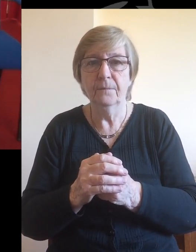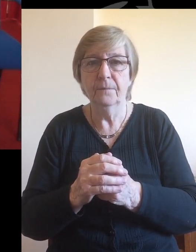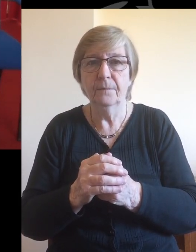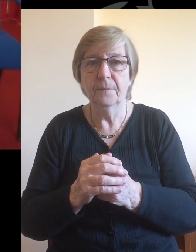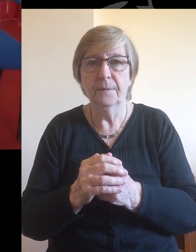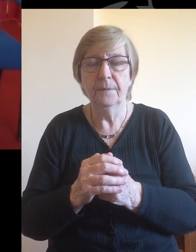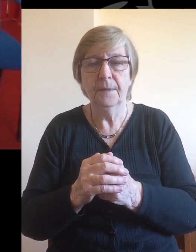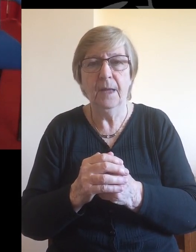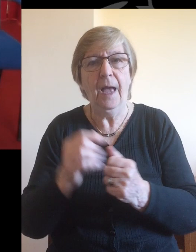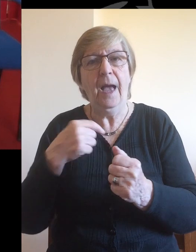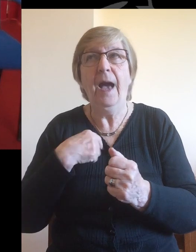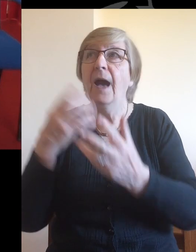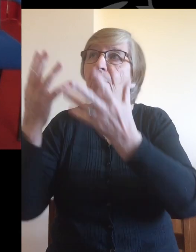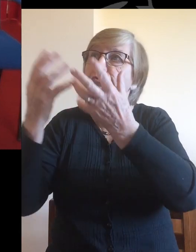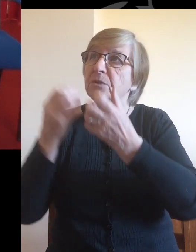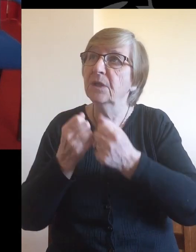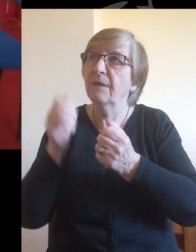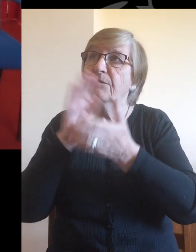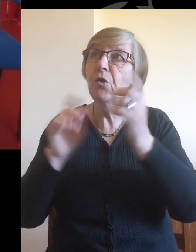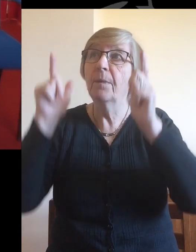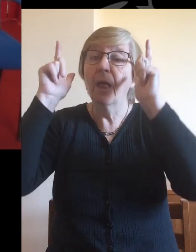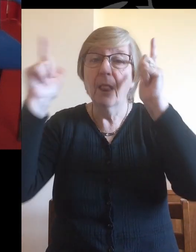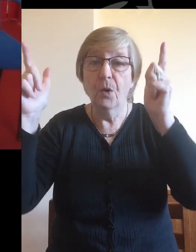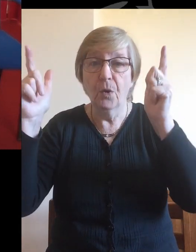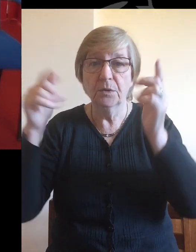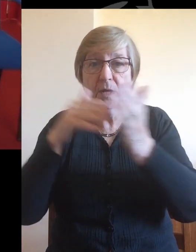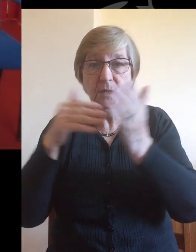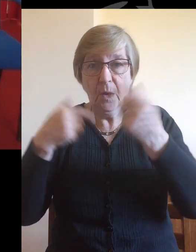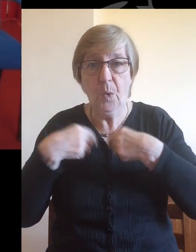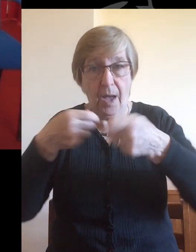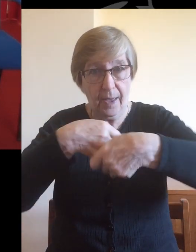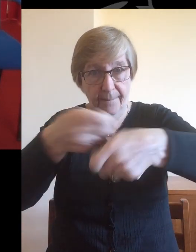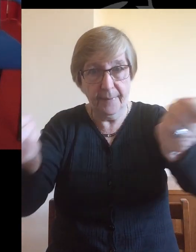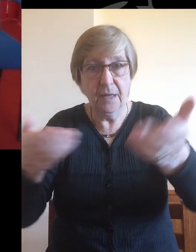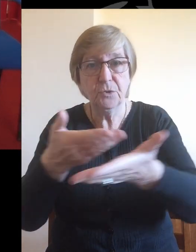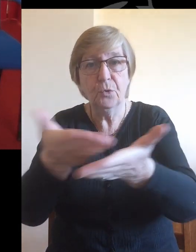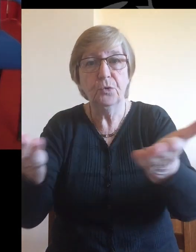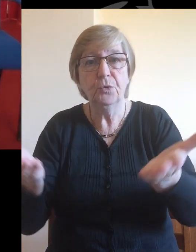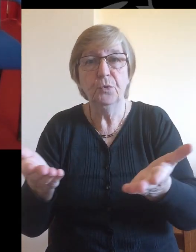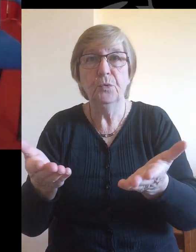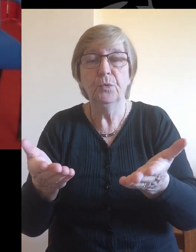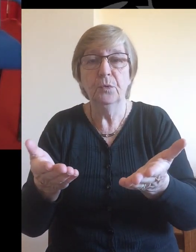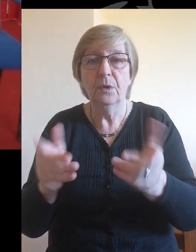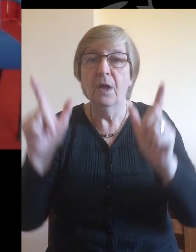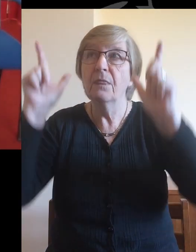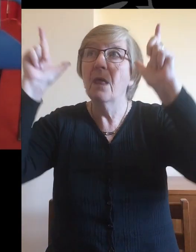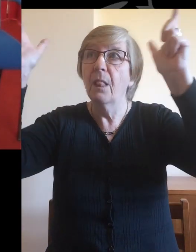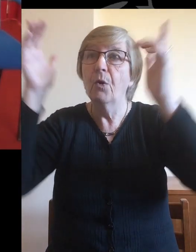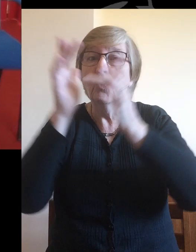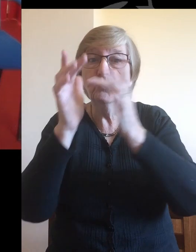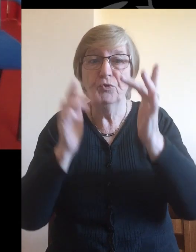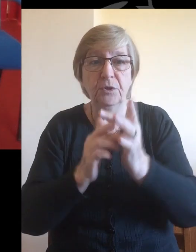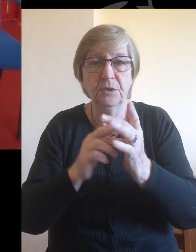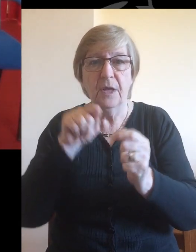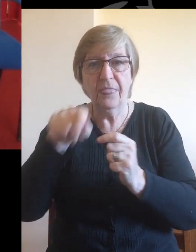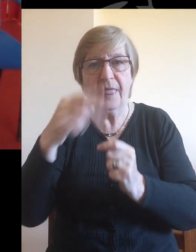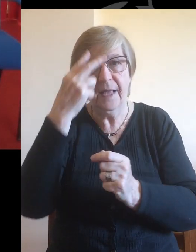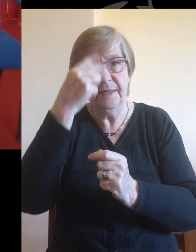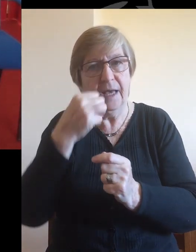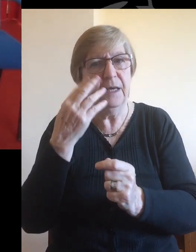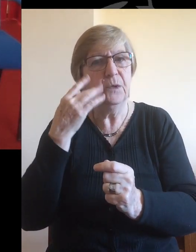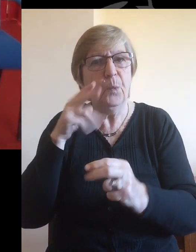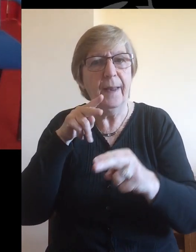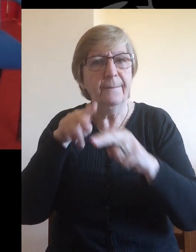For I received from the Lord what I also passed on to you. The Lord Jesus, on the night he was betrayed,